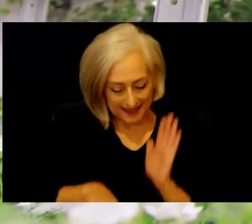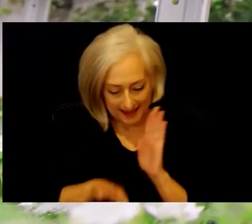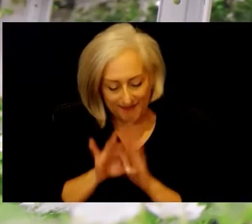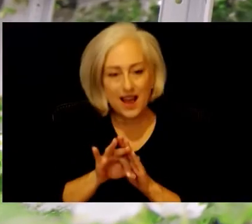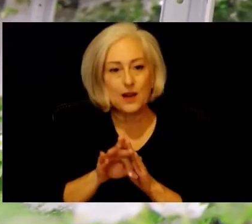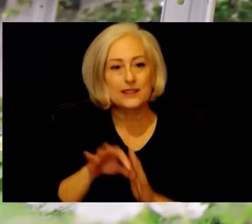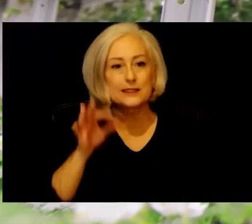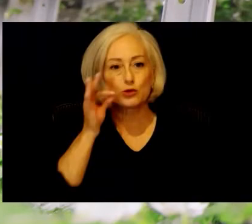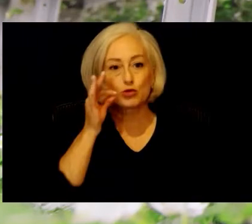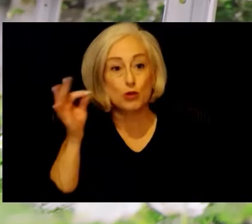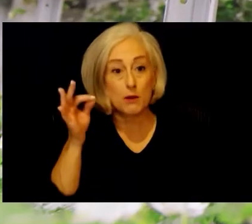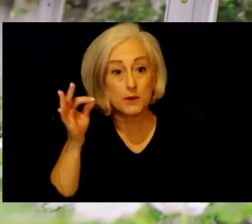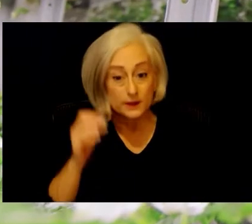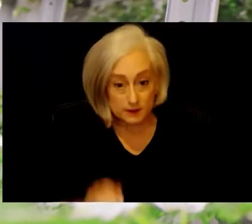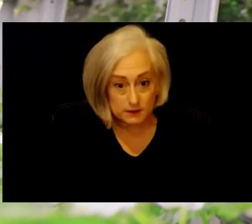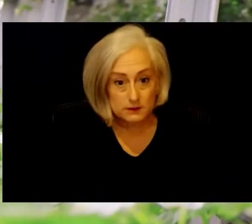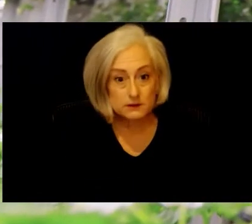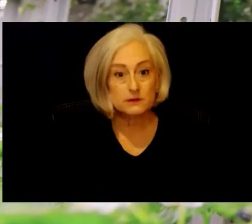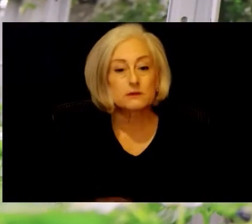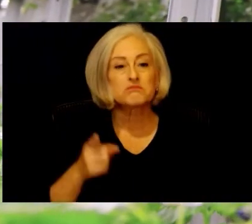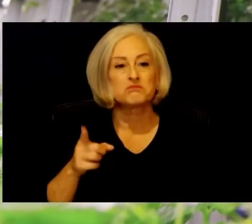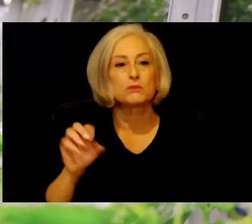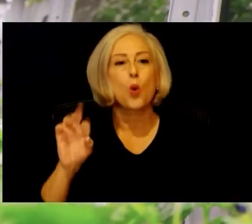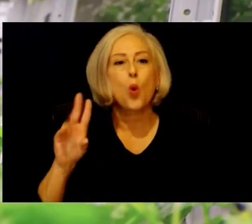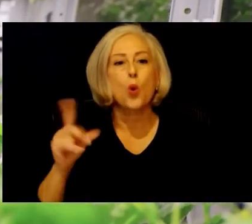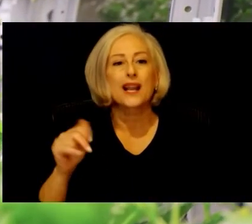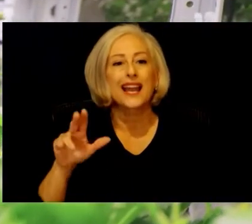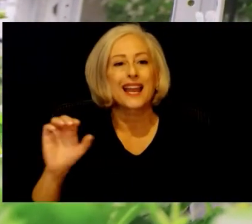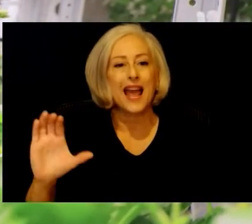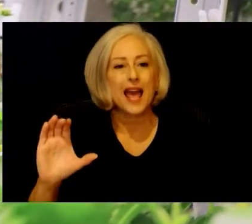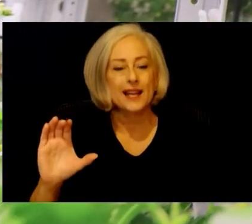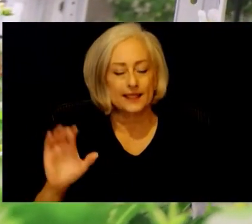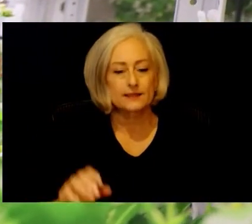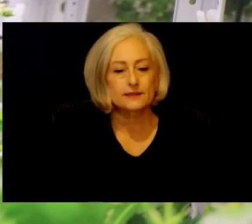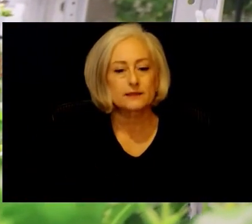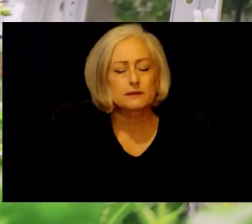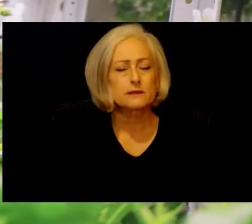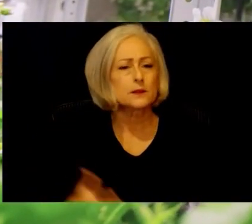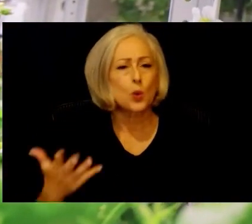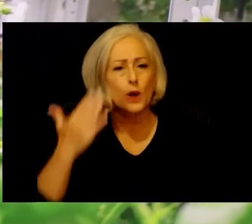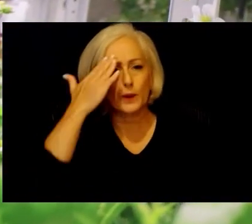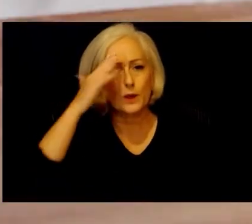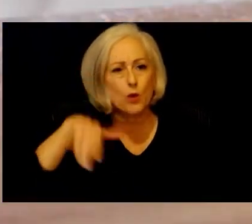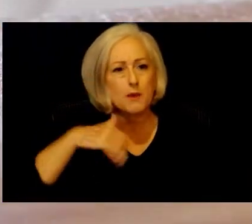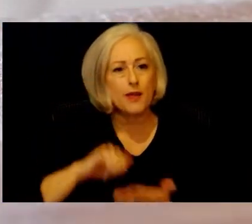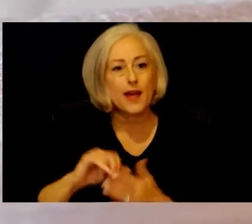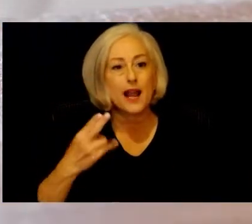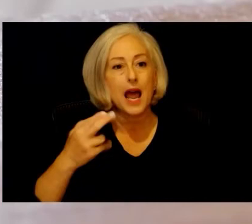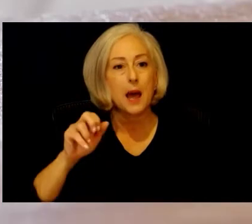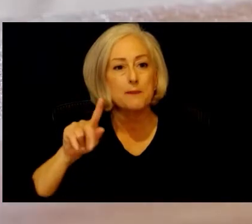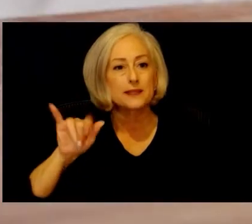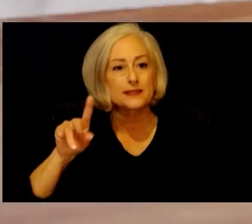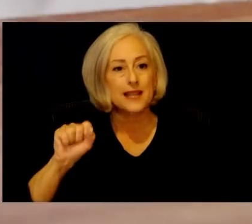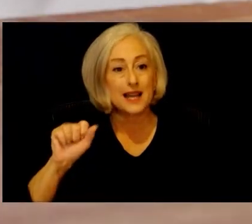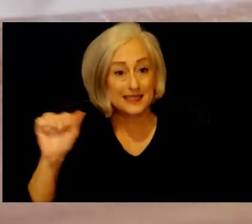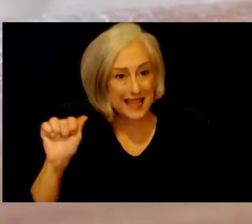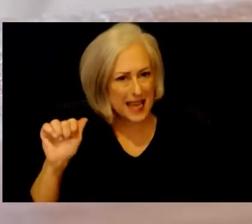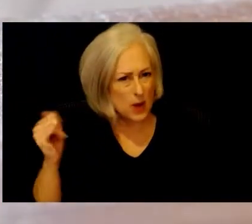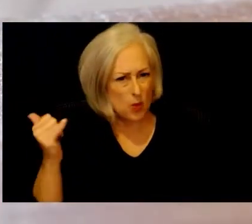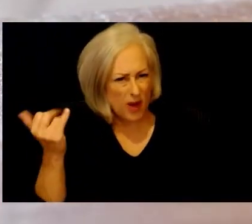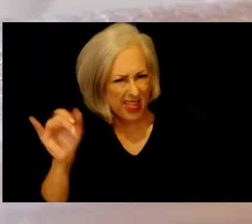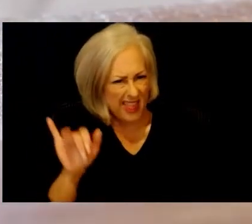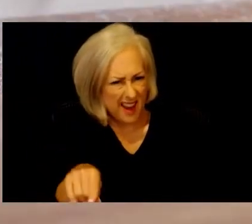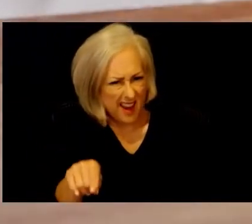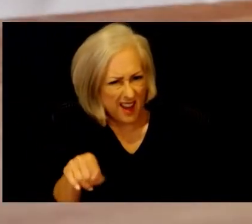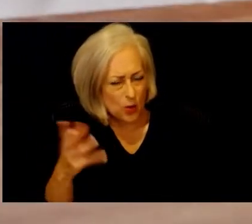are organic. But what do we know about this outbreak? What exactly is hepatitis A to start? So